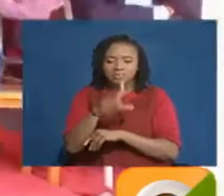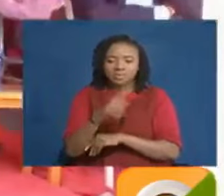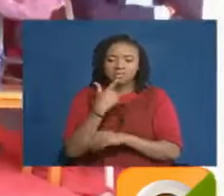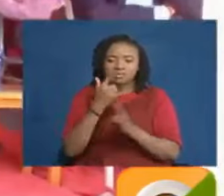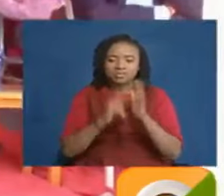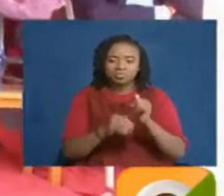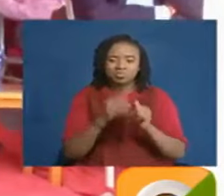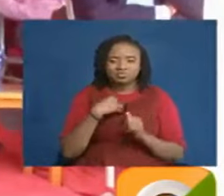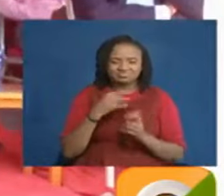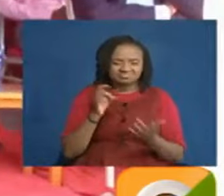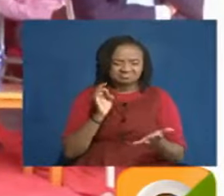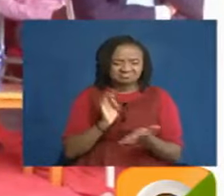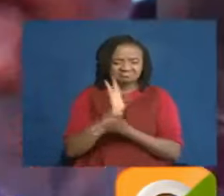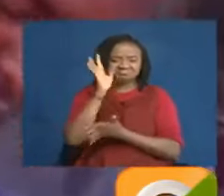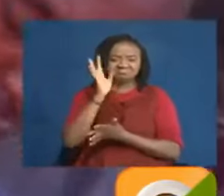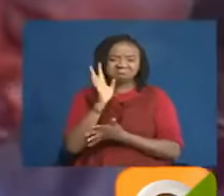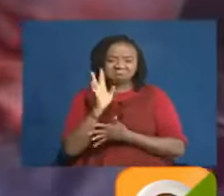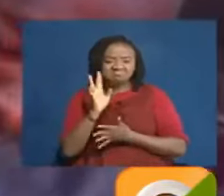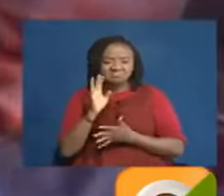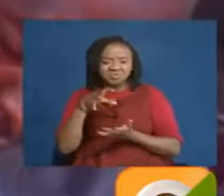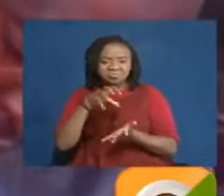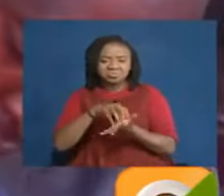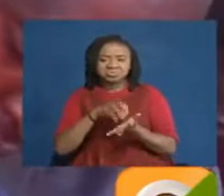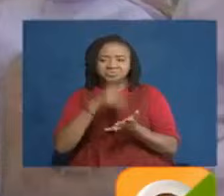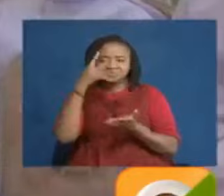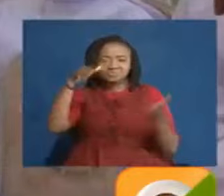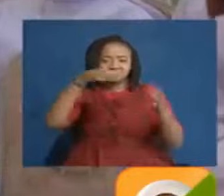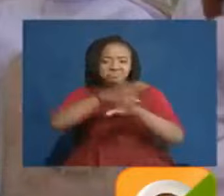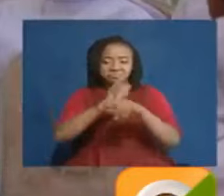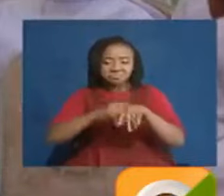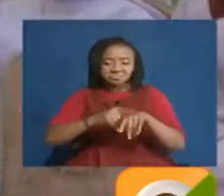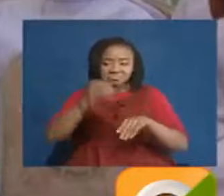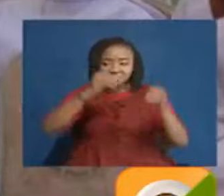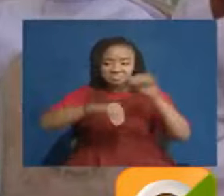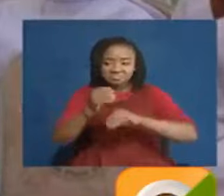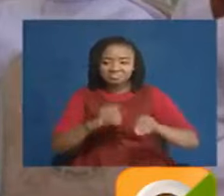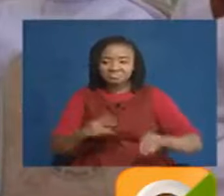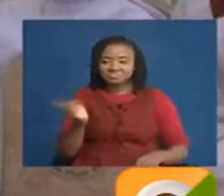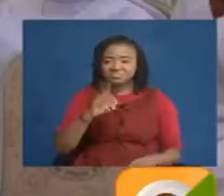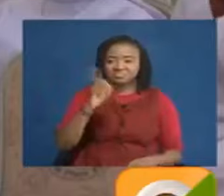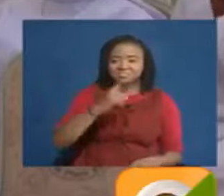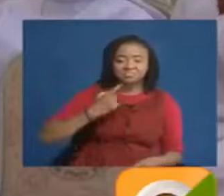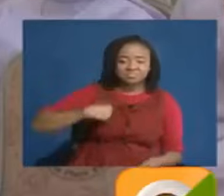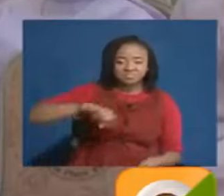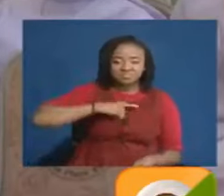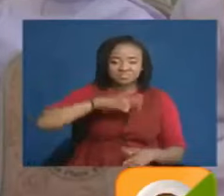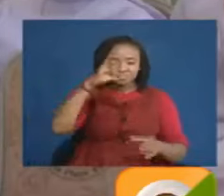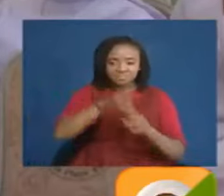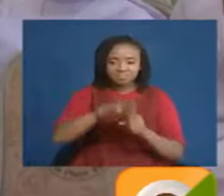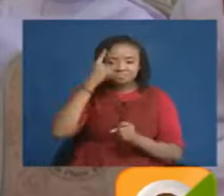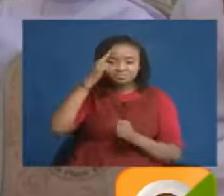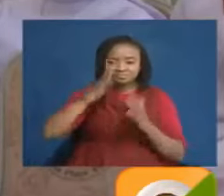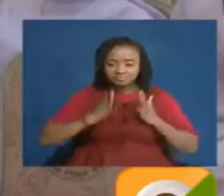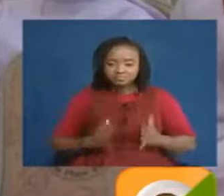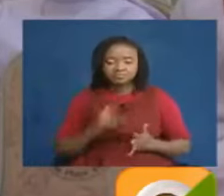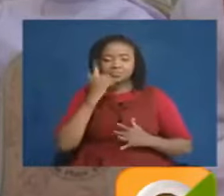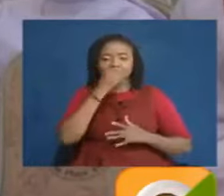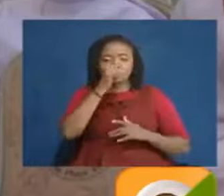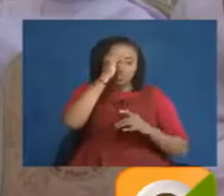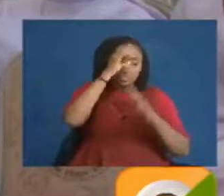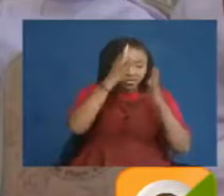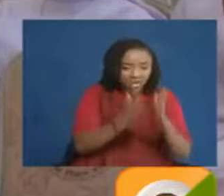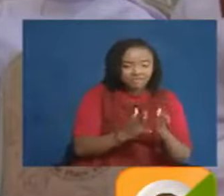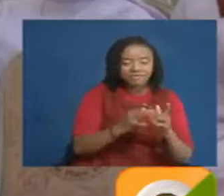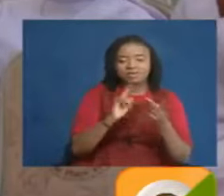of a running mate during the general elections. Tuweze kuchagua mtu akiwa ni governor, tuchague governor. Akiwa